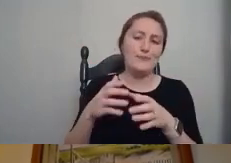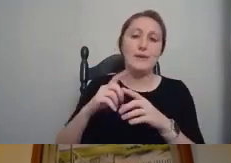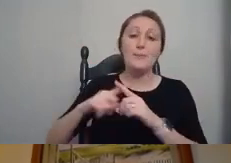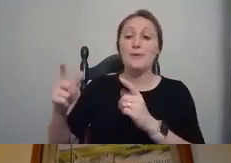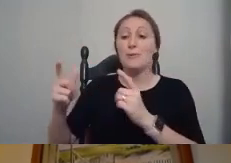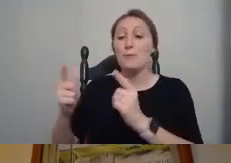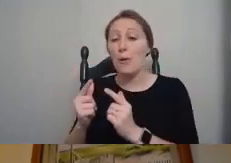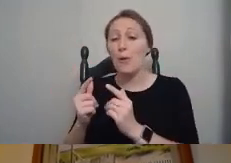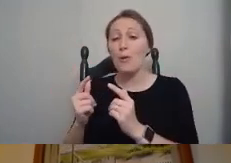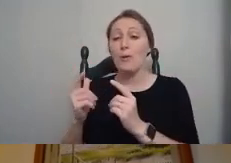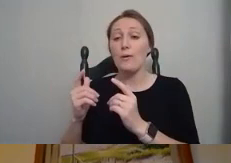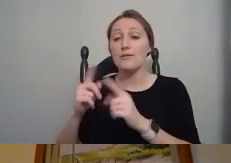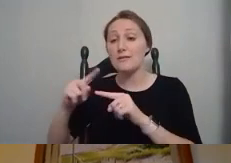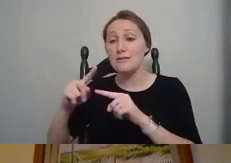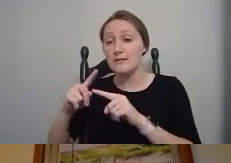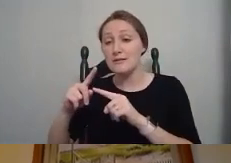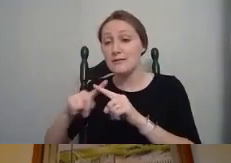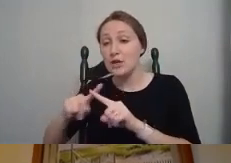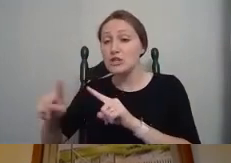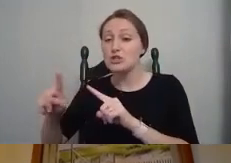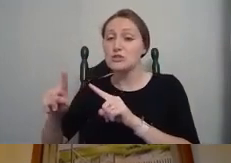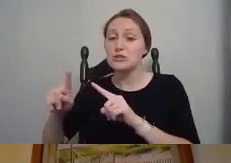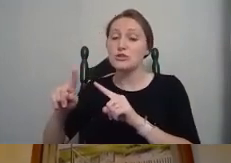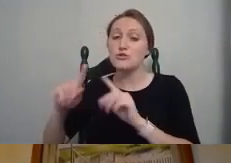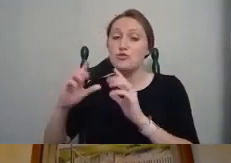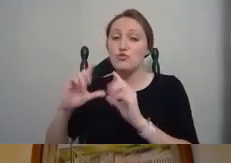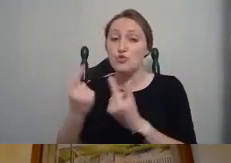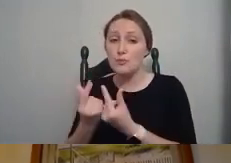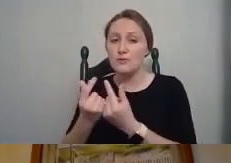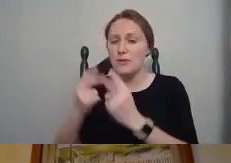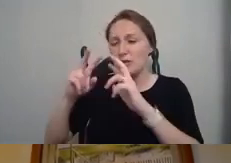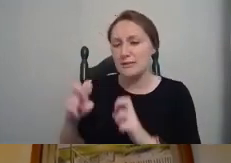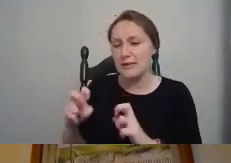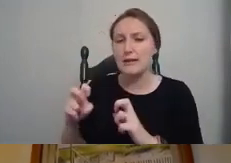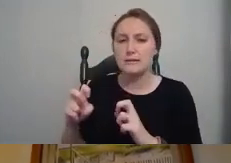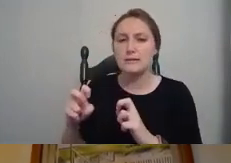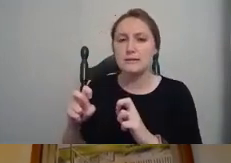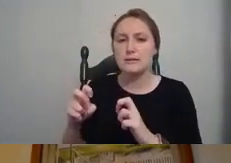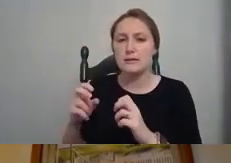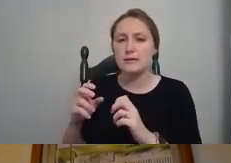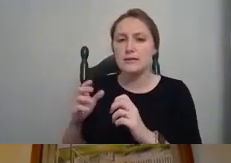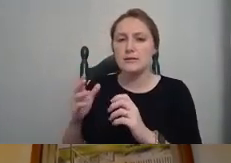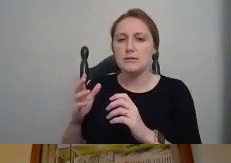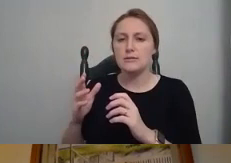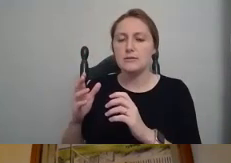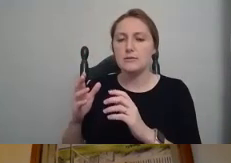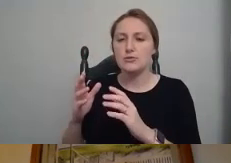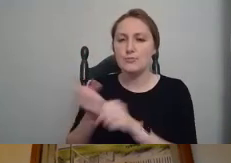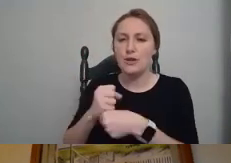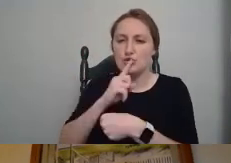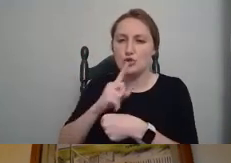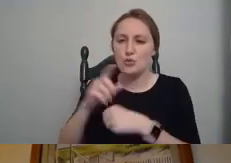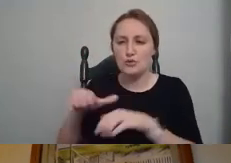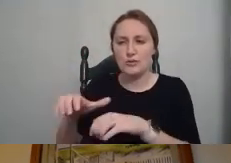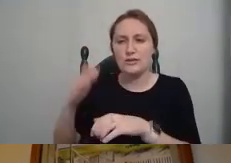flexible groupings, we do need to do some assessing to make sure that those are done in a smart way. But that doesn't mean we can't start